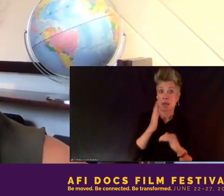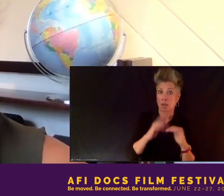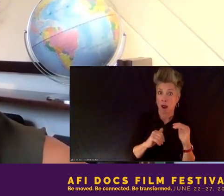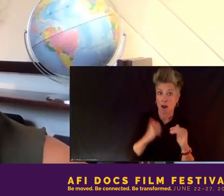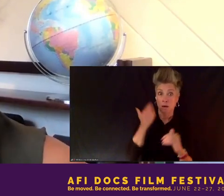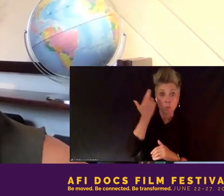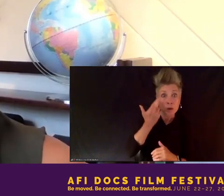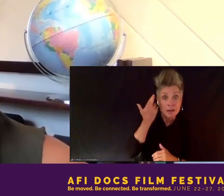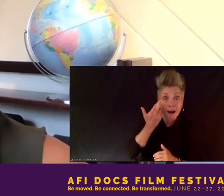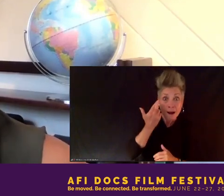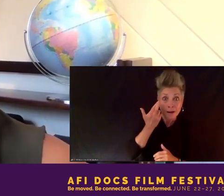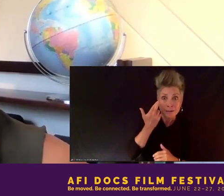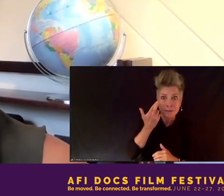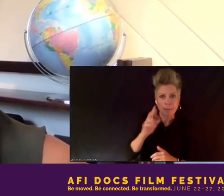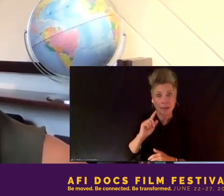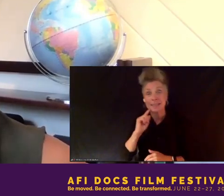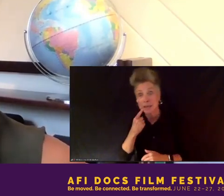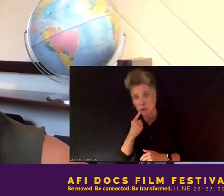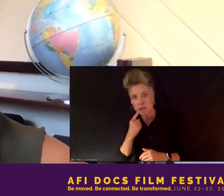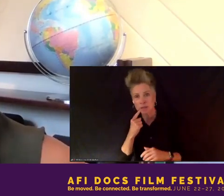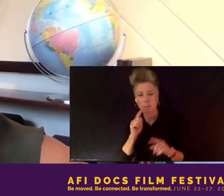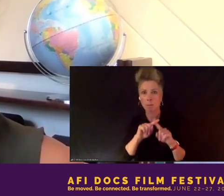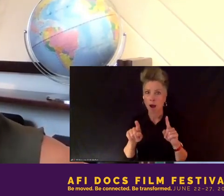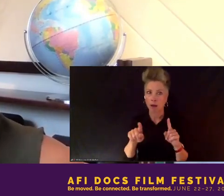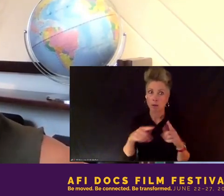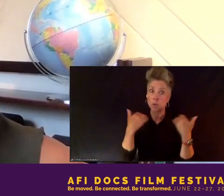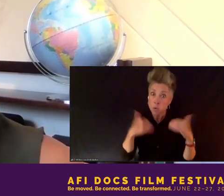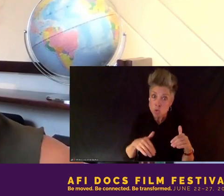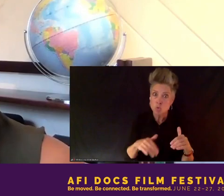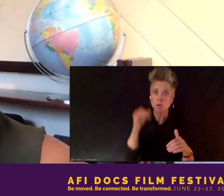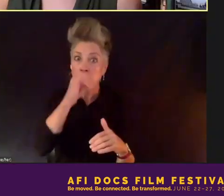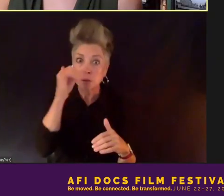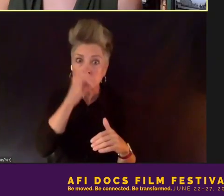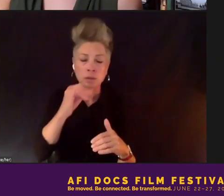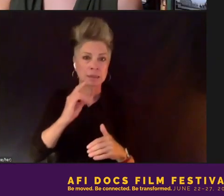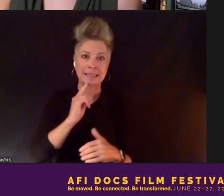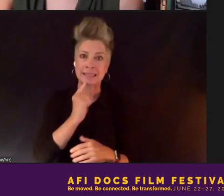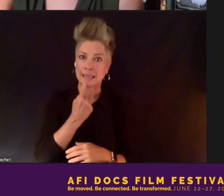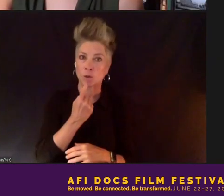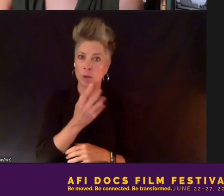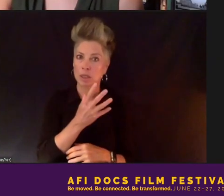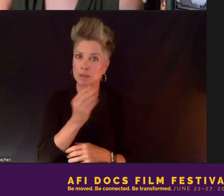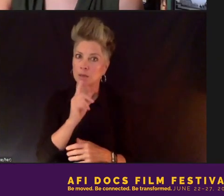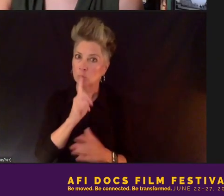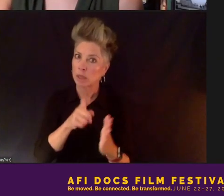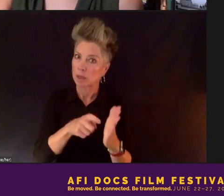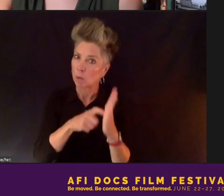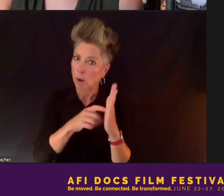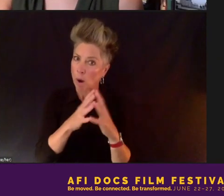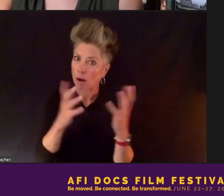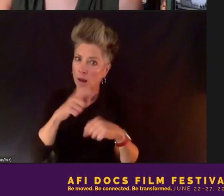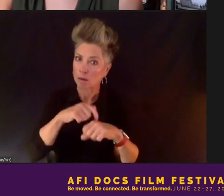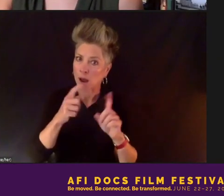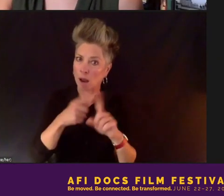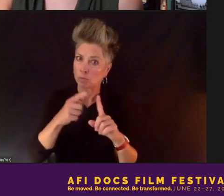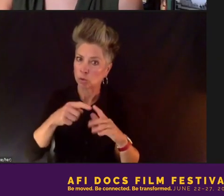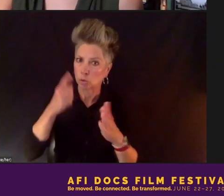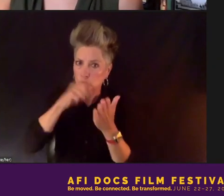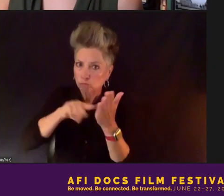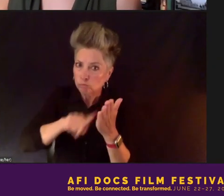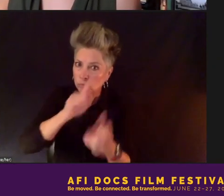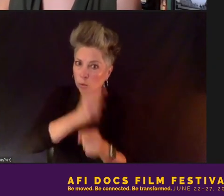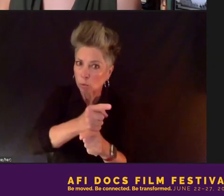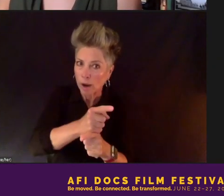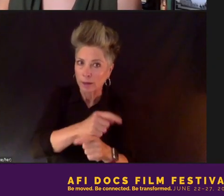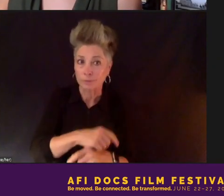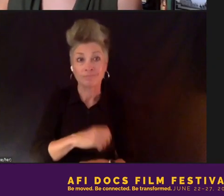us feel like this was worth, you know, taking the time to really get to the bottom of and to do it right. Right. the, you know, for the filmmakers in the audience who are